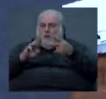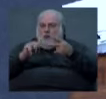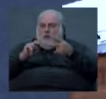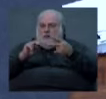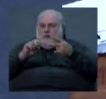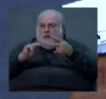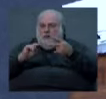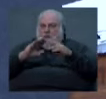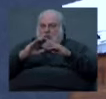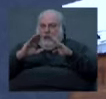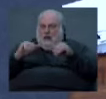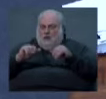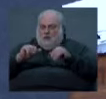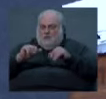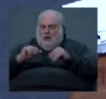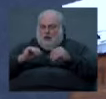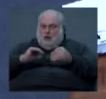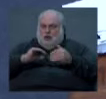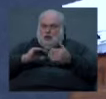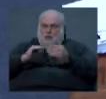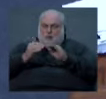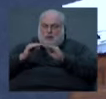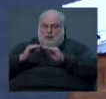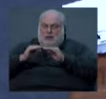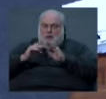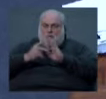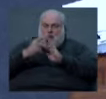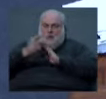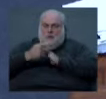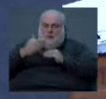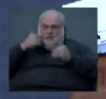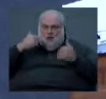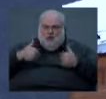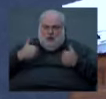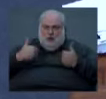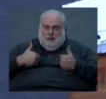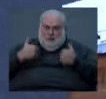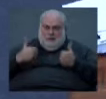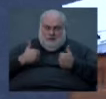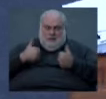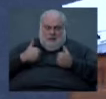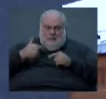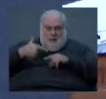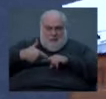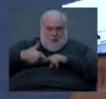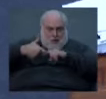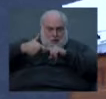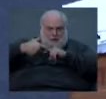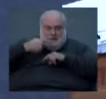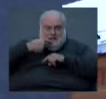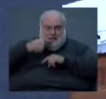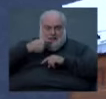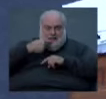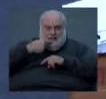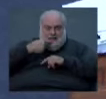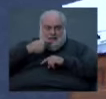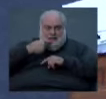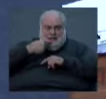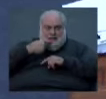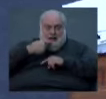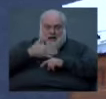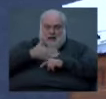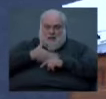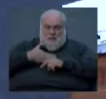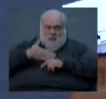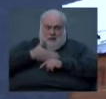youth on 12th Street near the Hinton Center. And I will stop there to say that the Baxes, which I